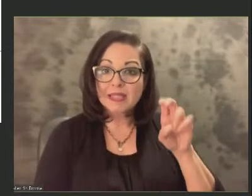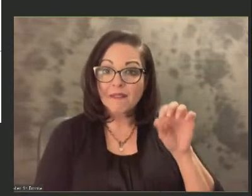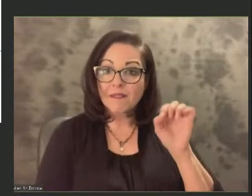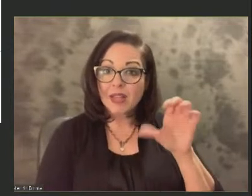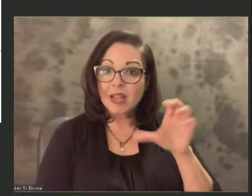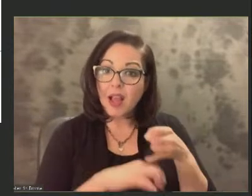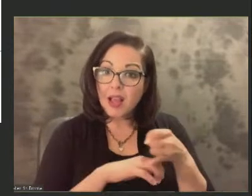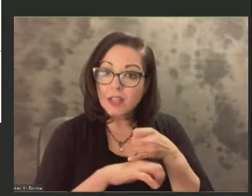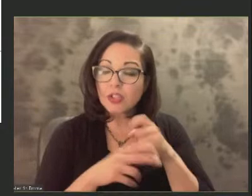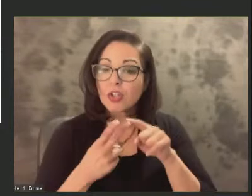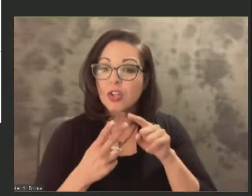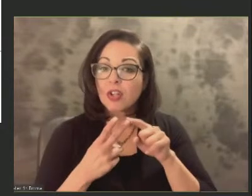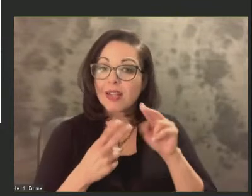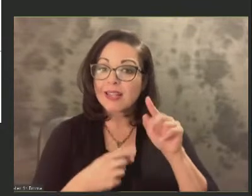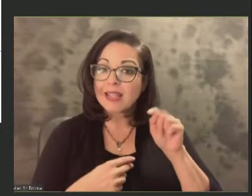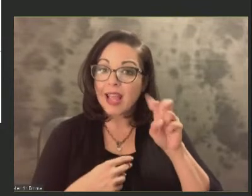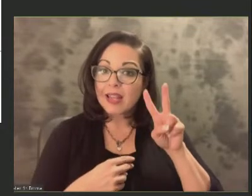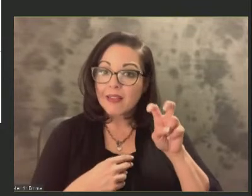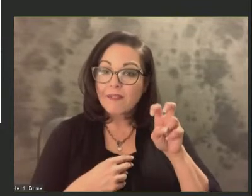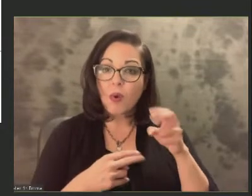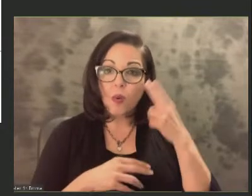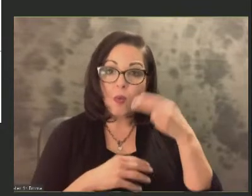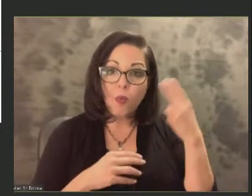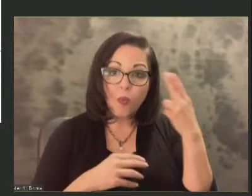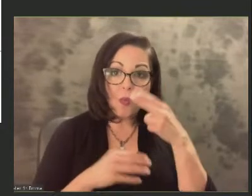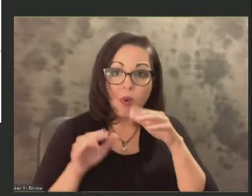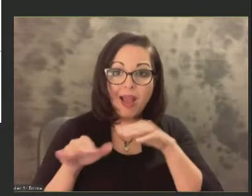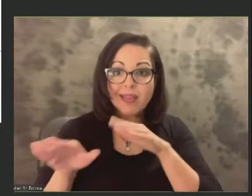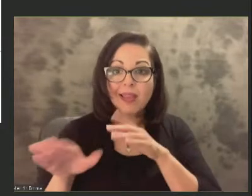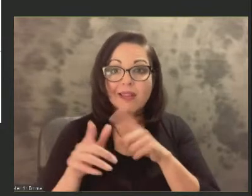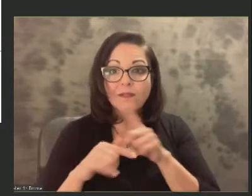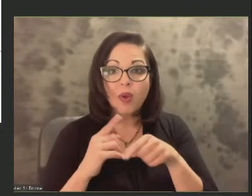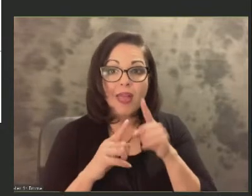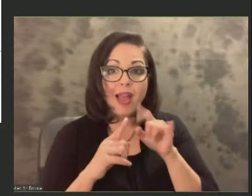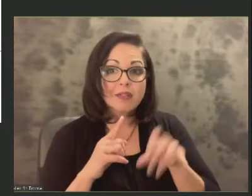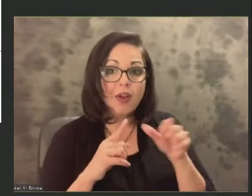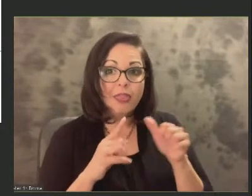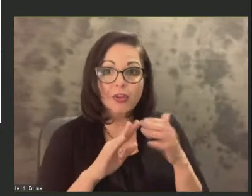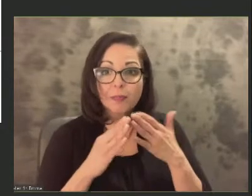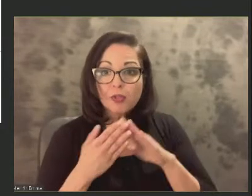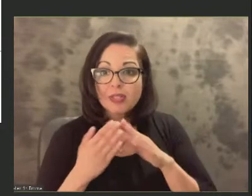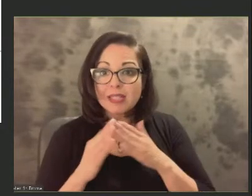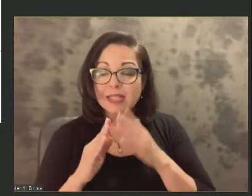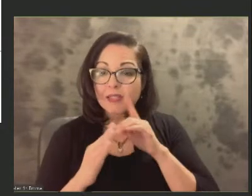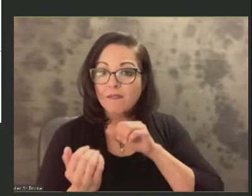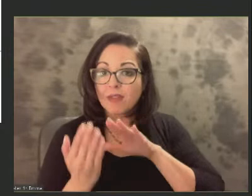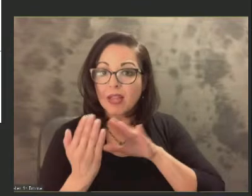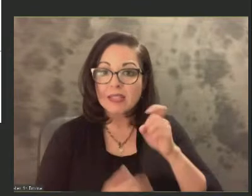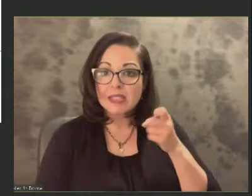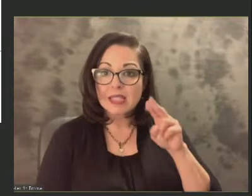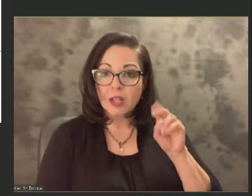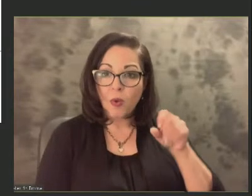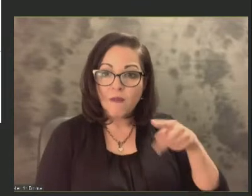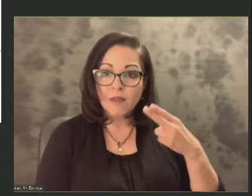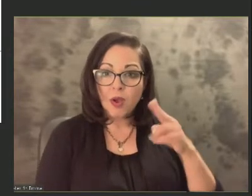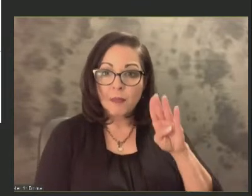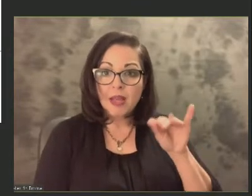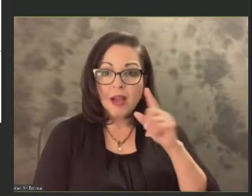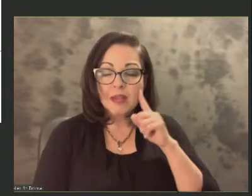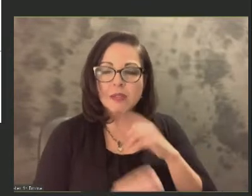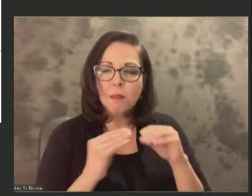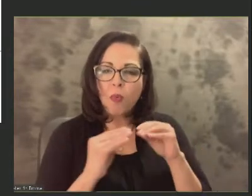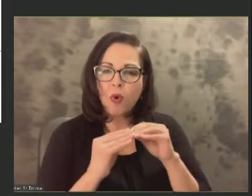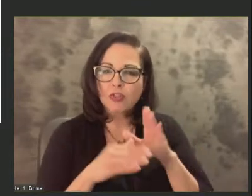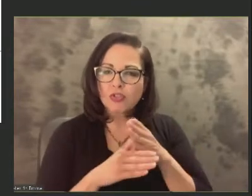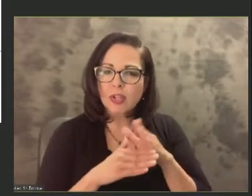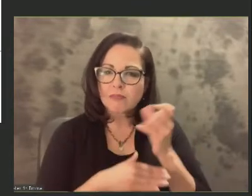Native Hawaiian, other communities who face xenophobia and rise of discrimination, so that there's more shared